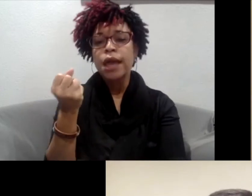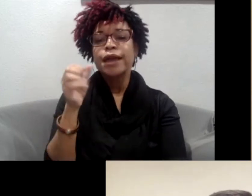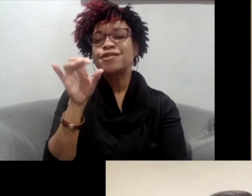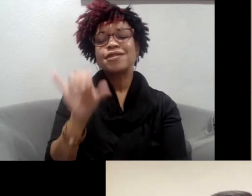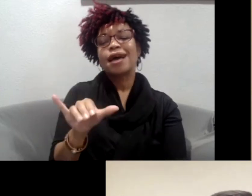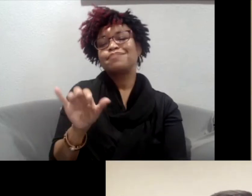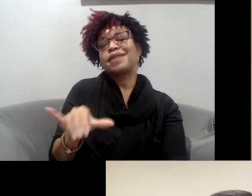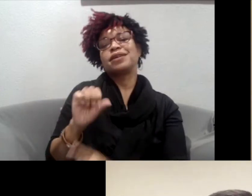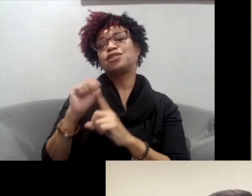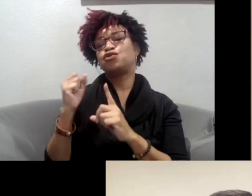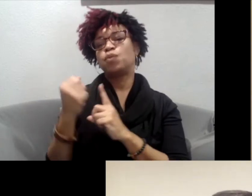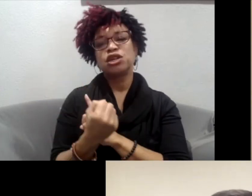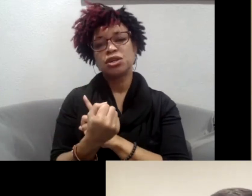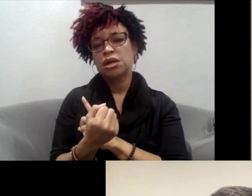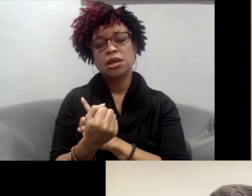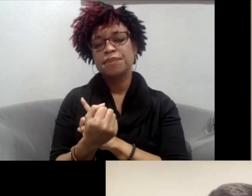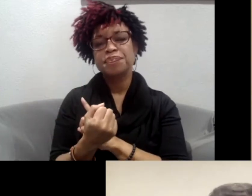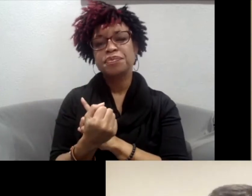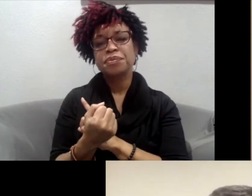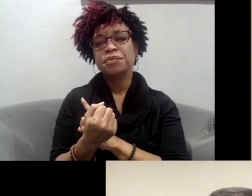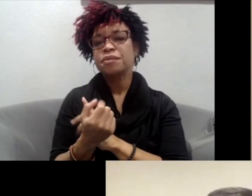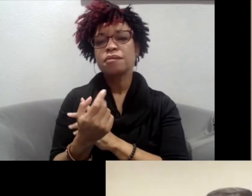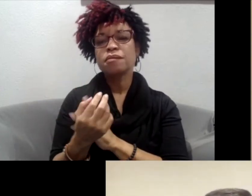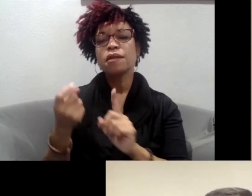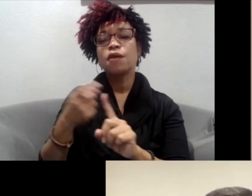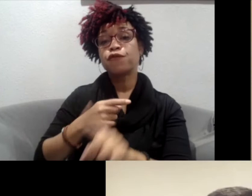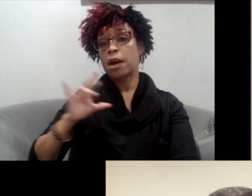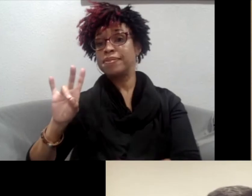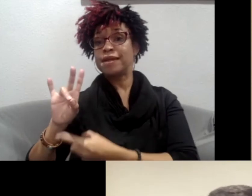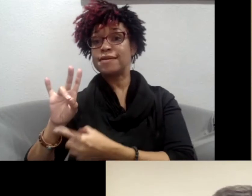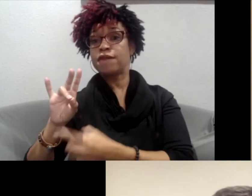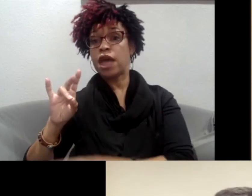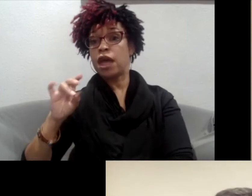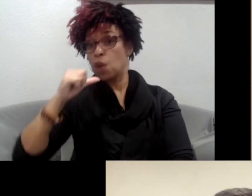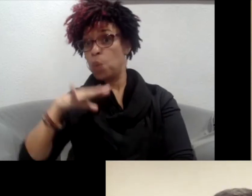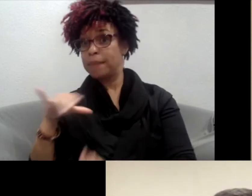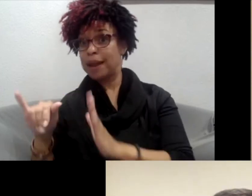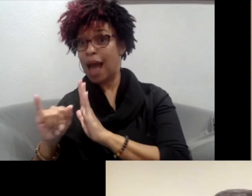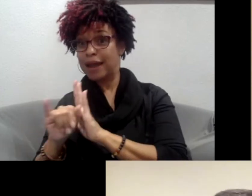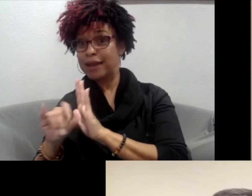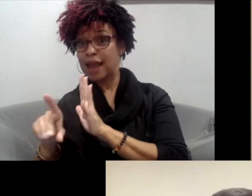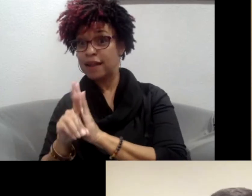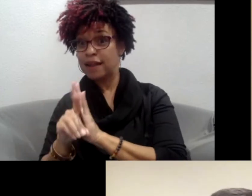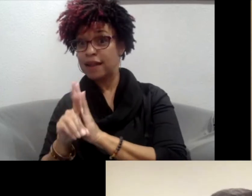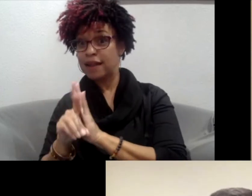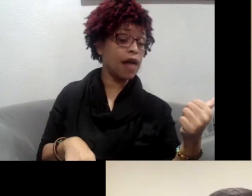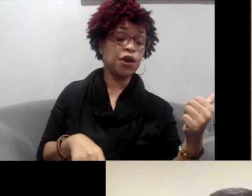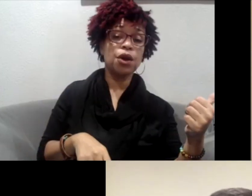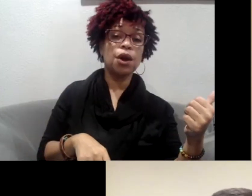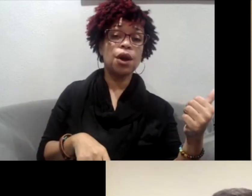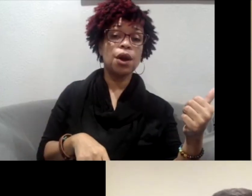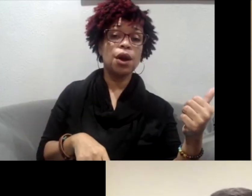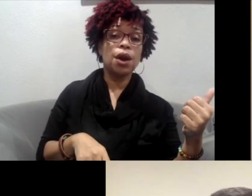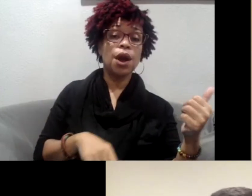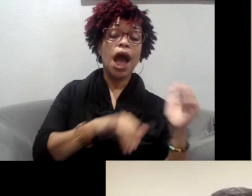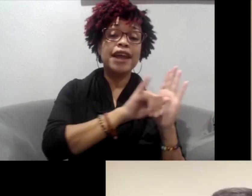situation that of the 7 self-identifying females and the 7 other than self-identifying females